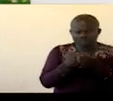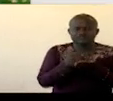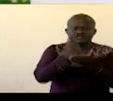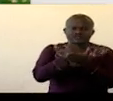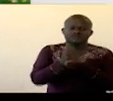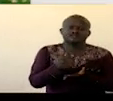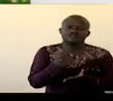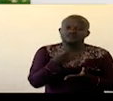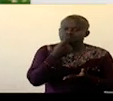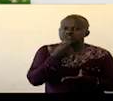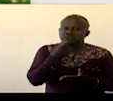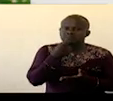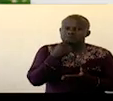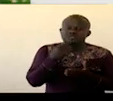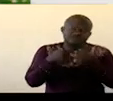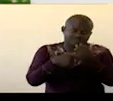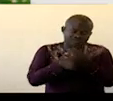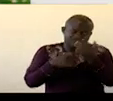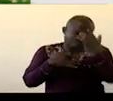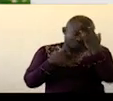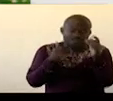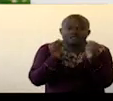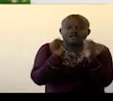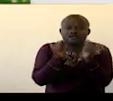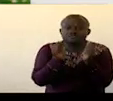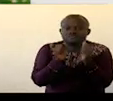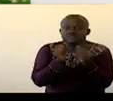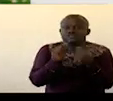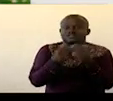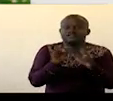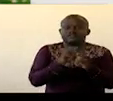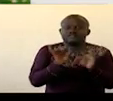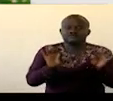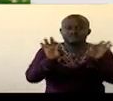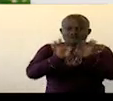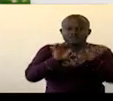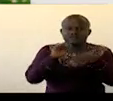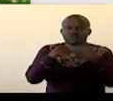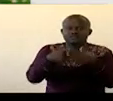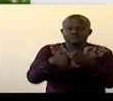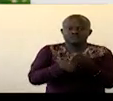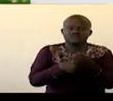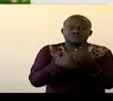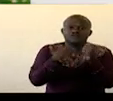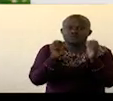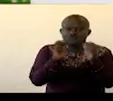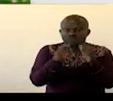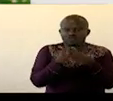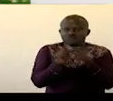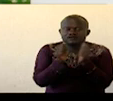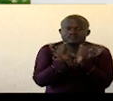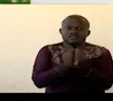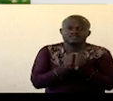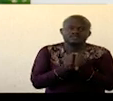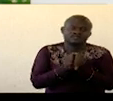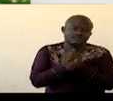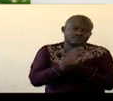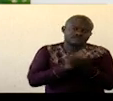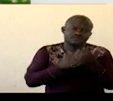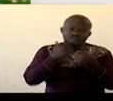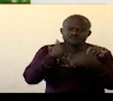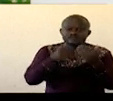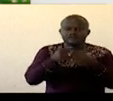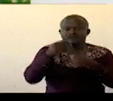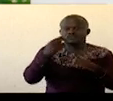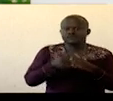quinine, which is very important for treatment of malaria. Some people commonly say it is